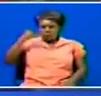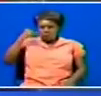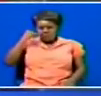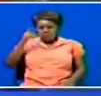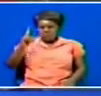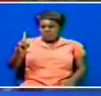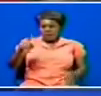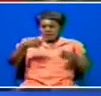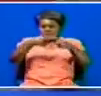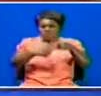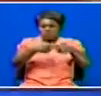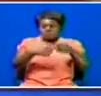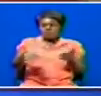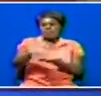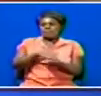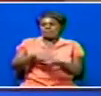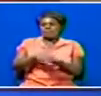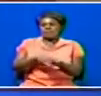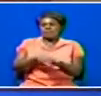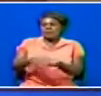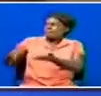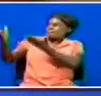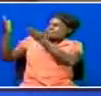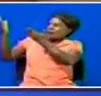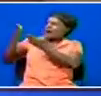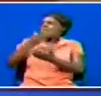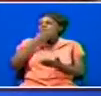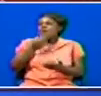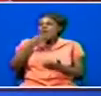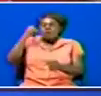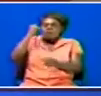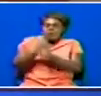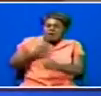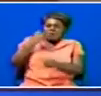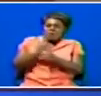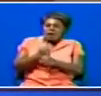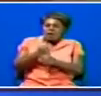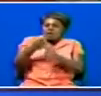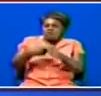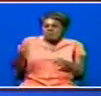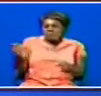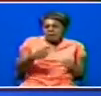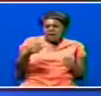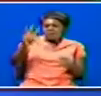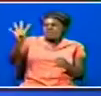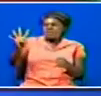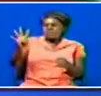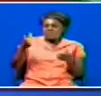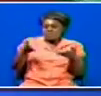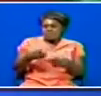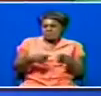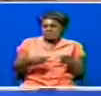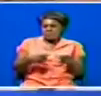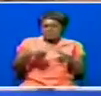of the factories is based. Musyoka Kilonzi, who has been working here since April this year, admits that